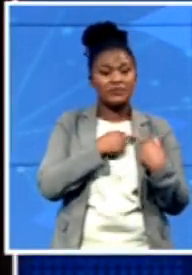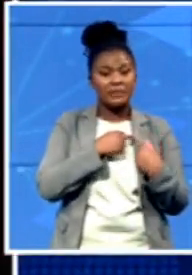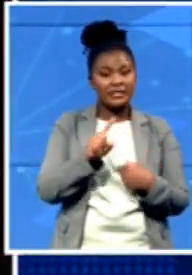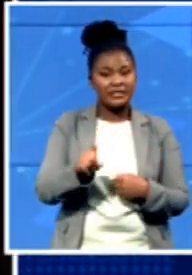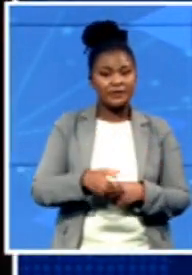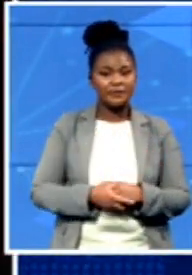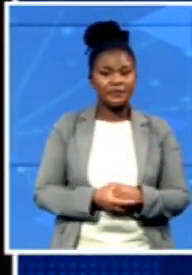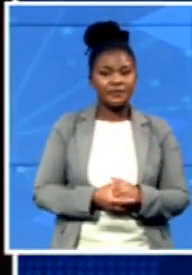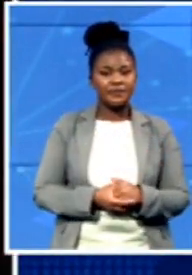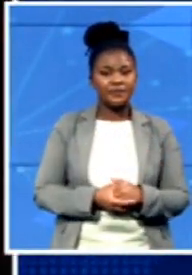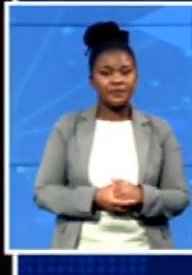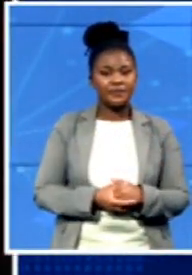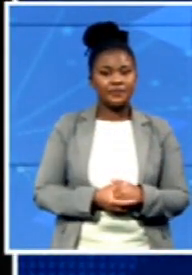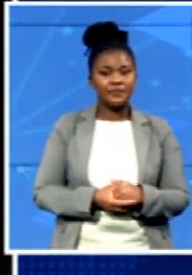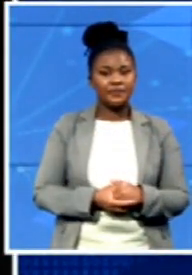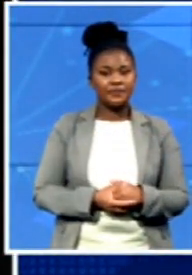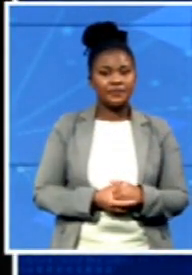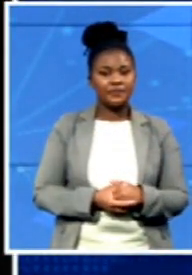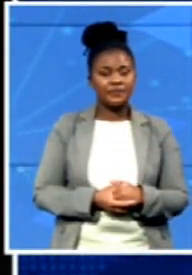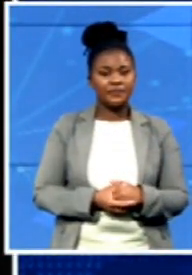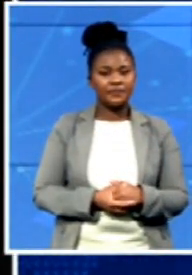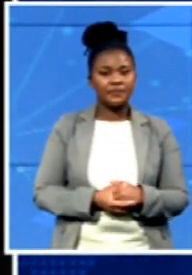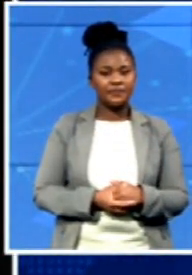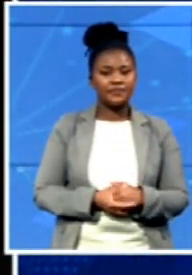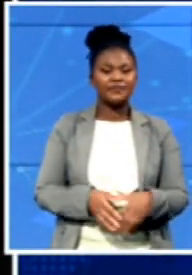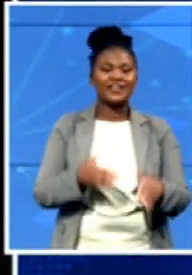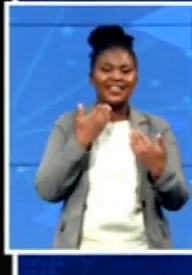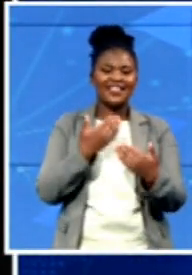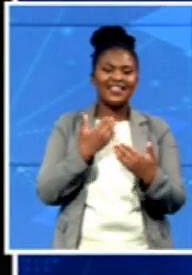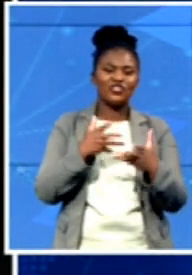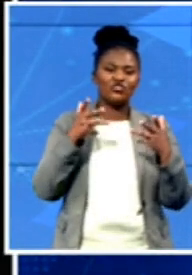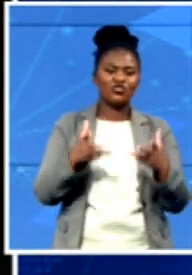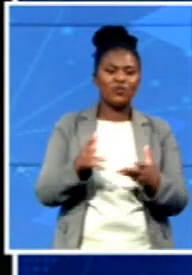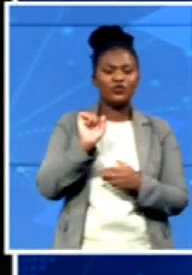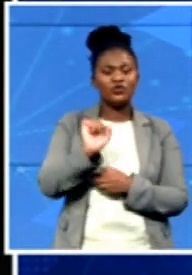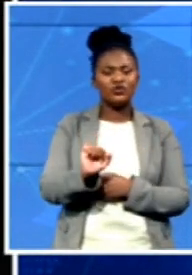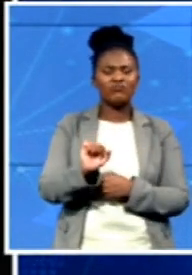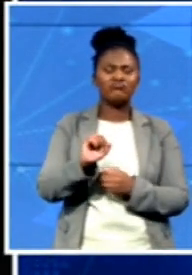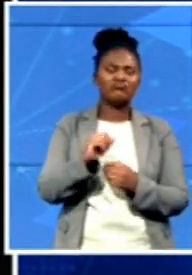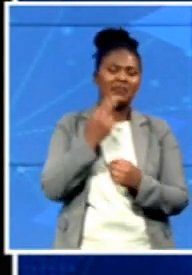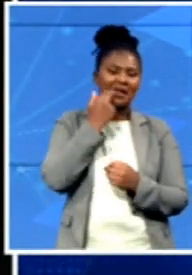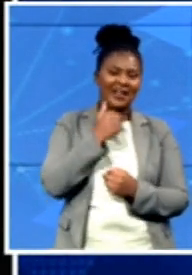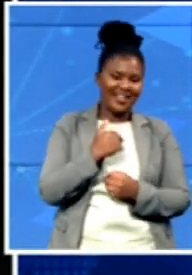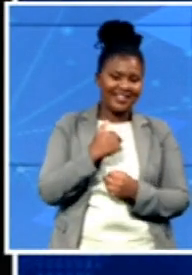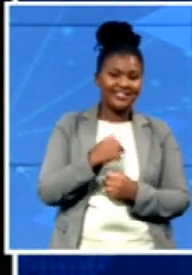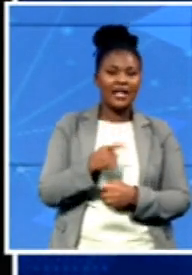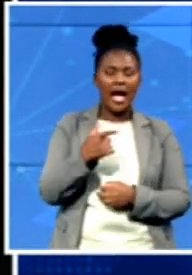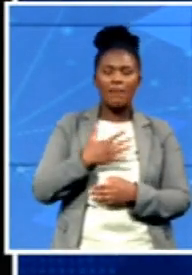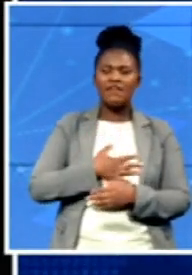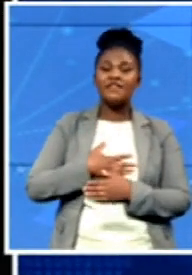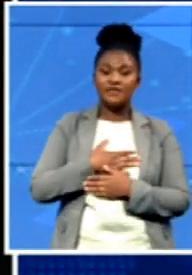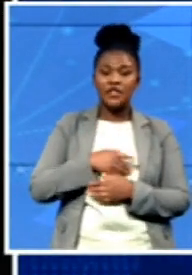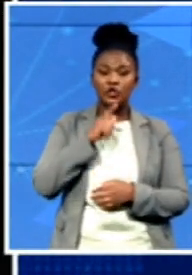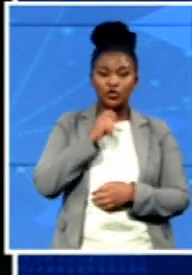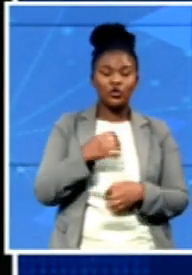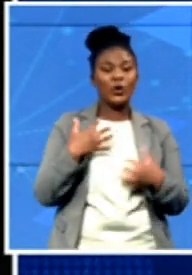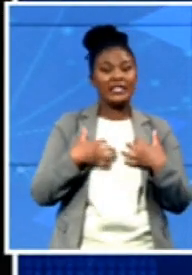Thank you so much for your kind message. I am feeling the excitement. I am